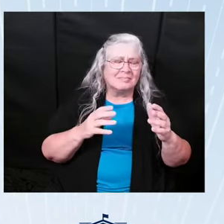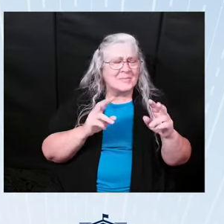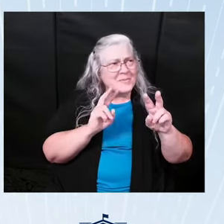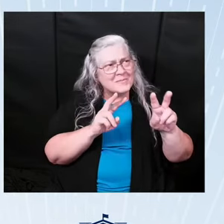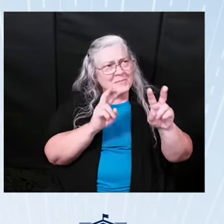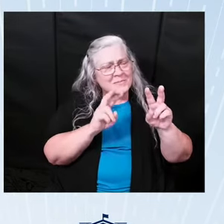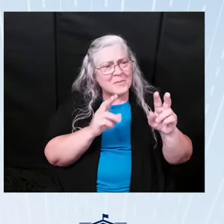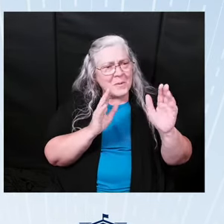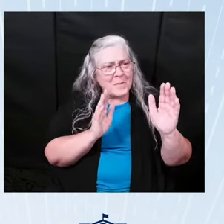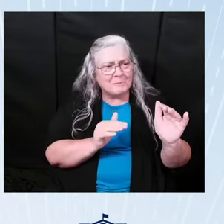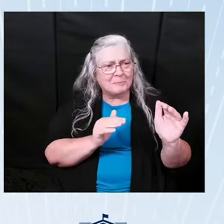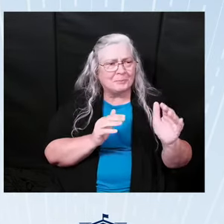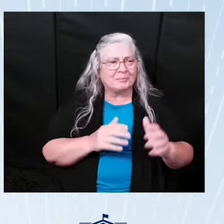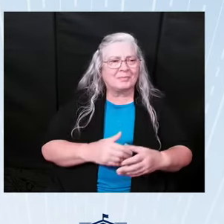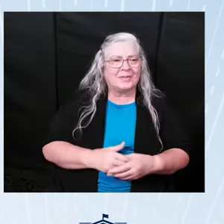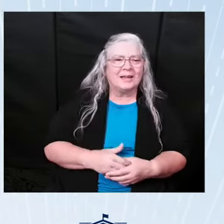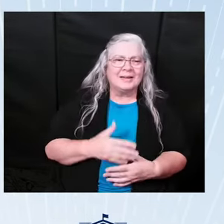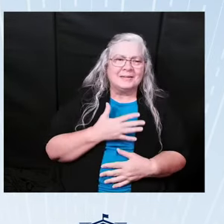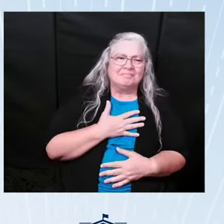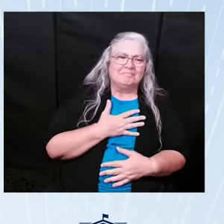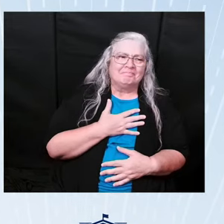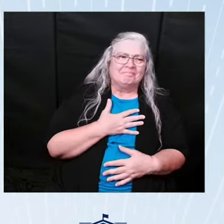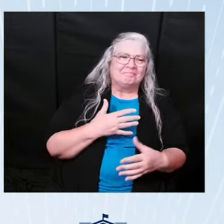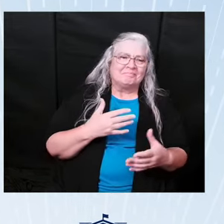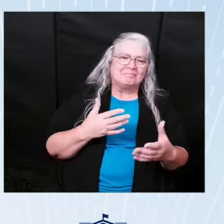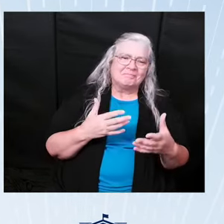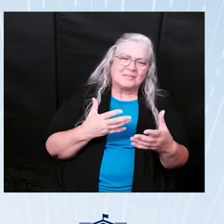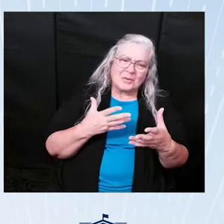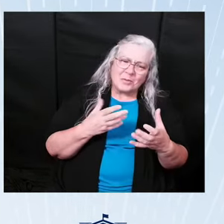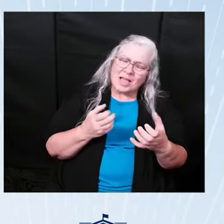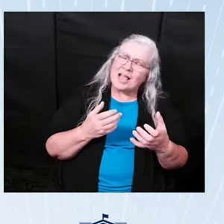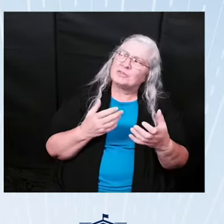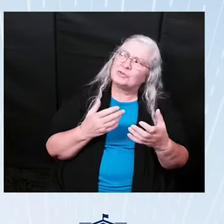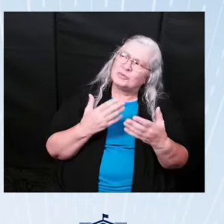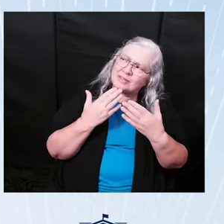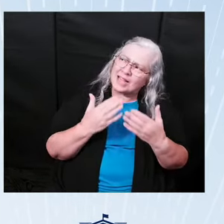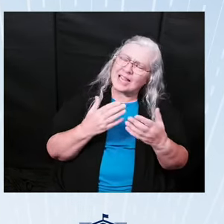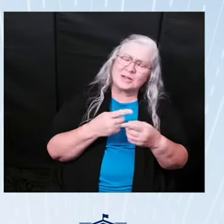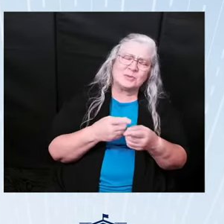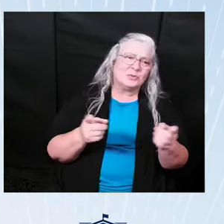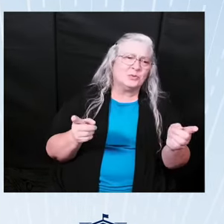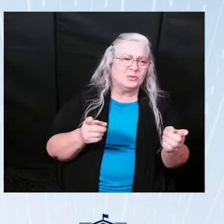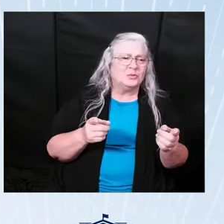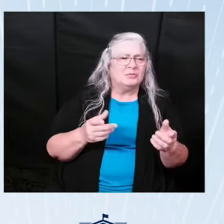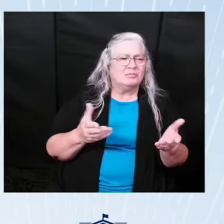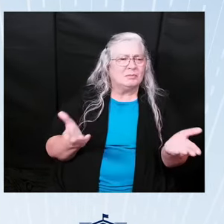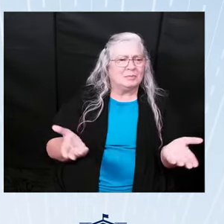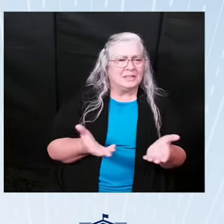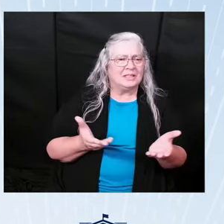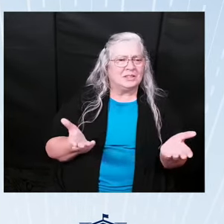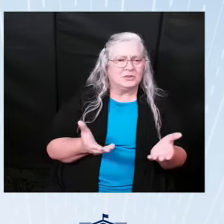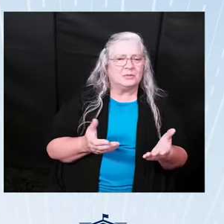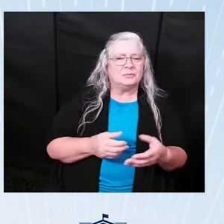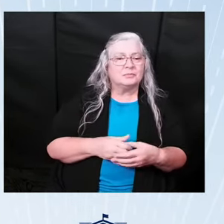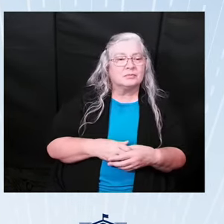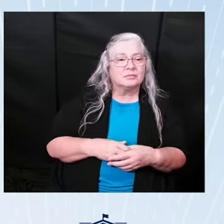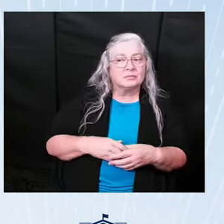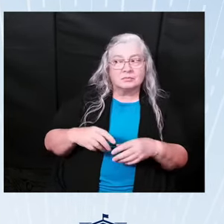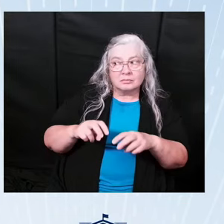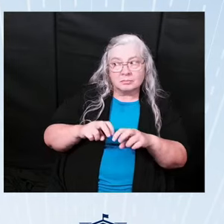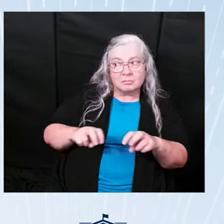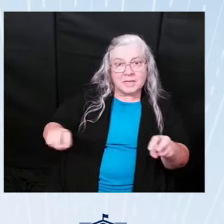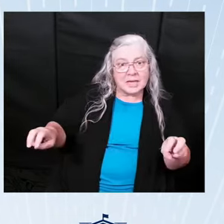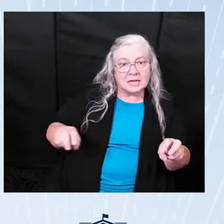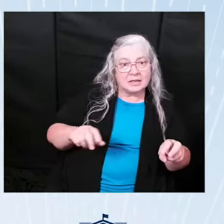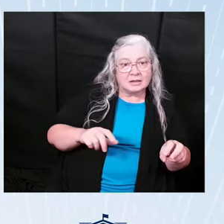you being willing to participate in that. Our panel is called Building Climate Resilience from the Ground